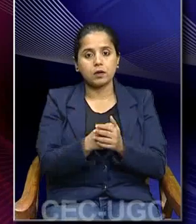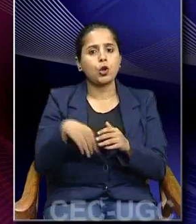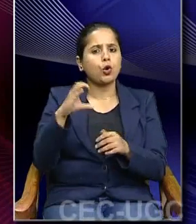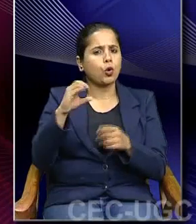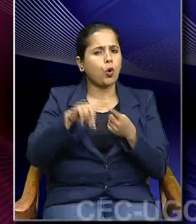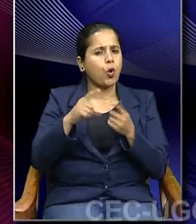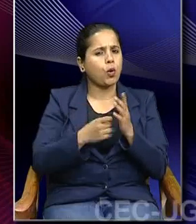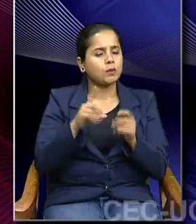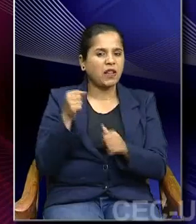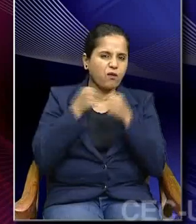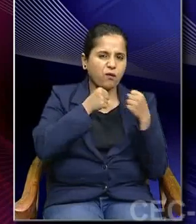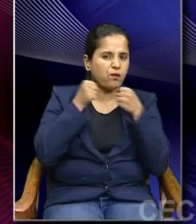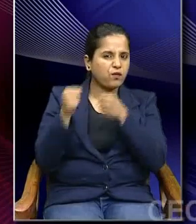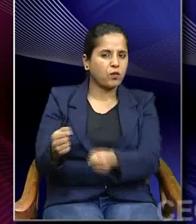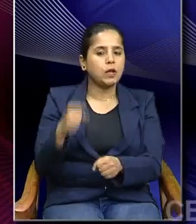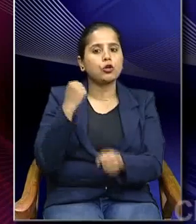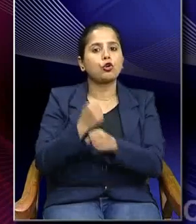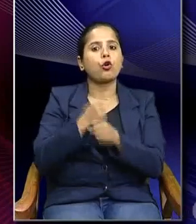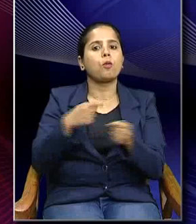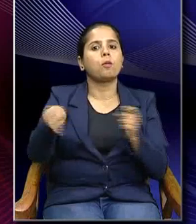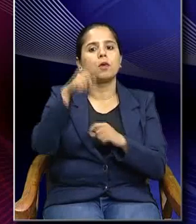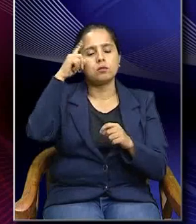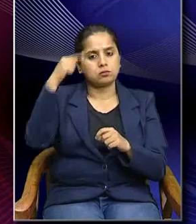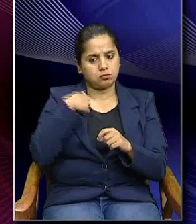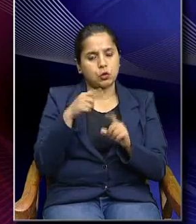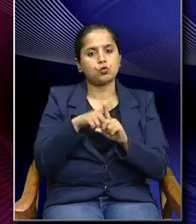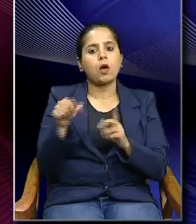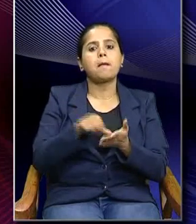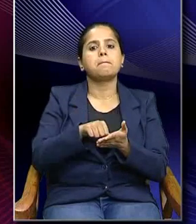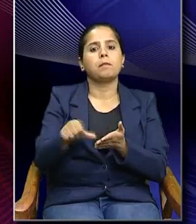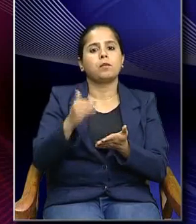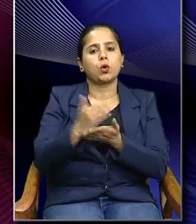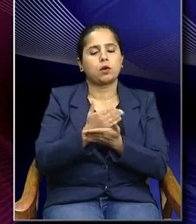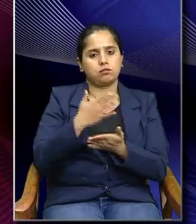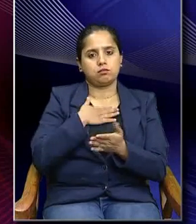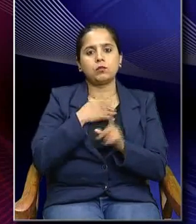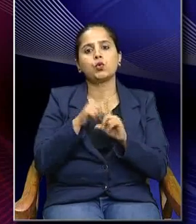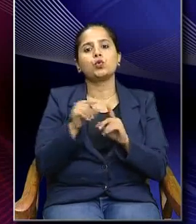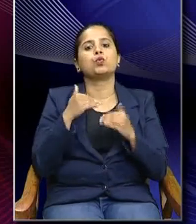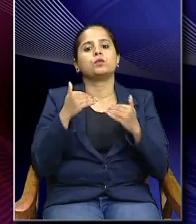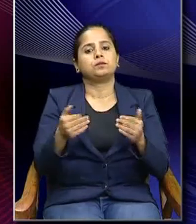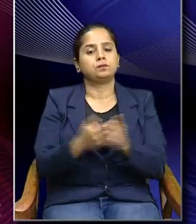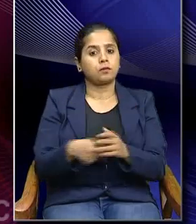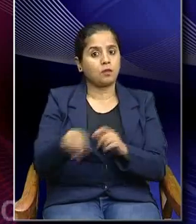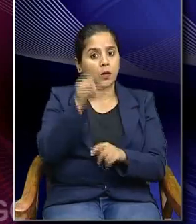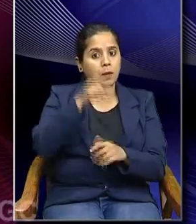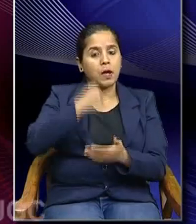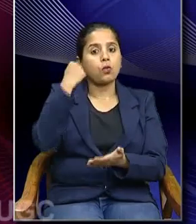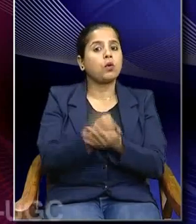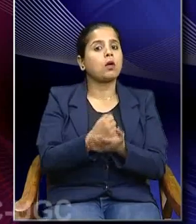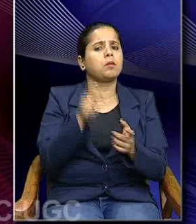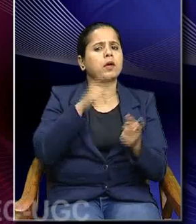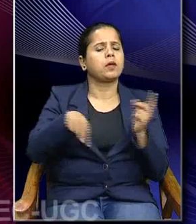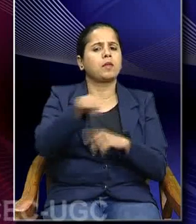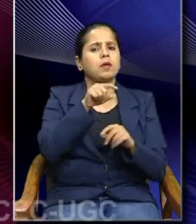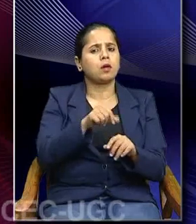means it is kind of taken by the government to implement the programs. The rights of individuals were largely